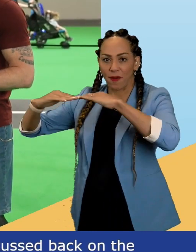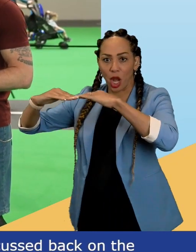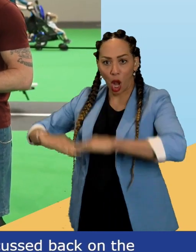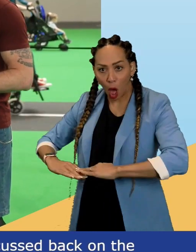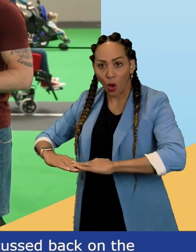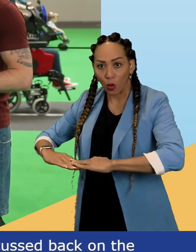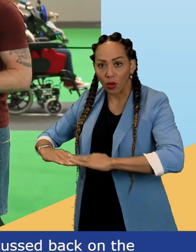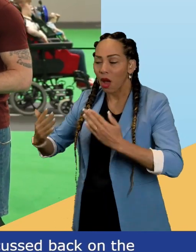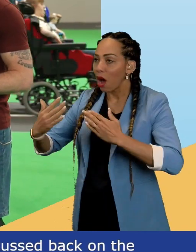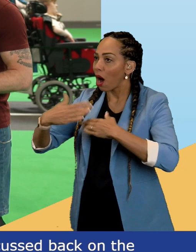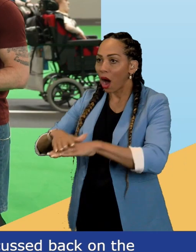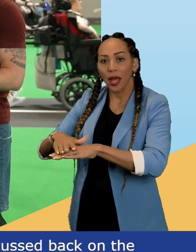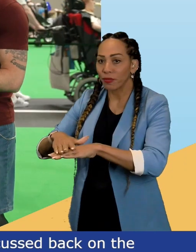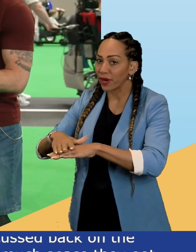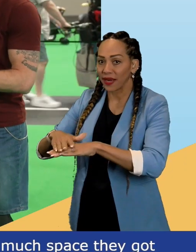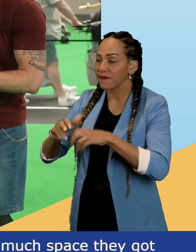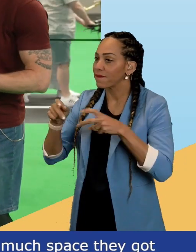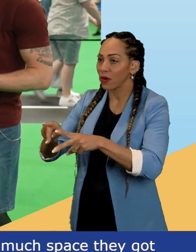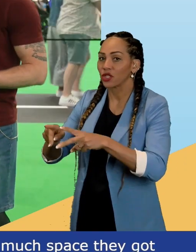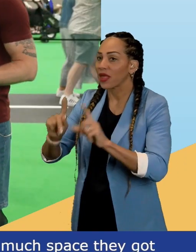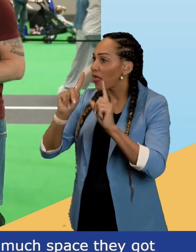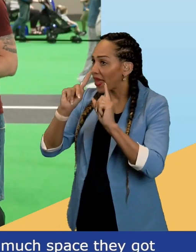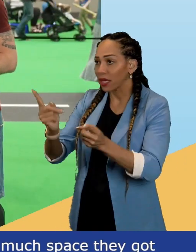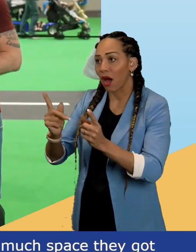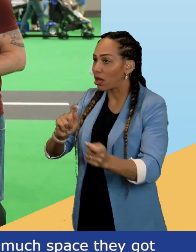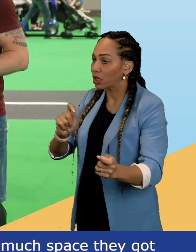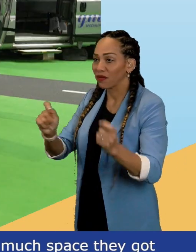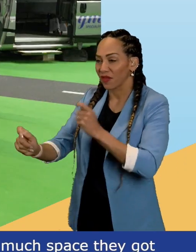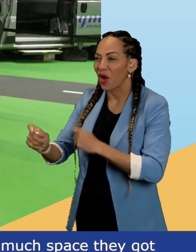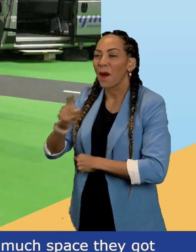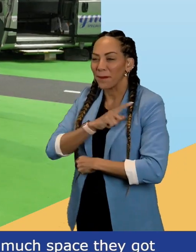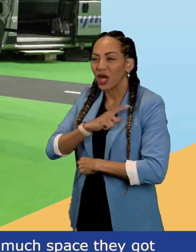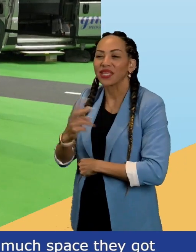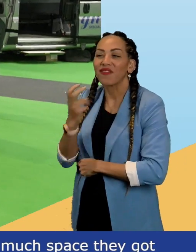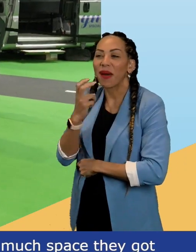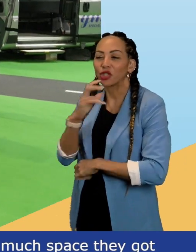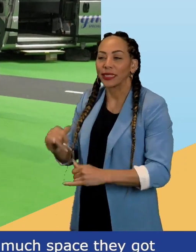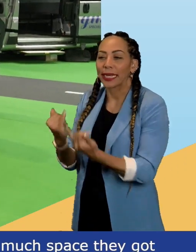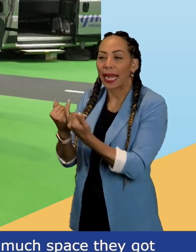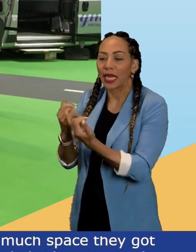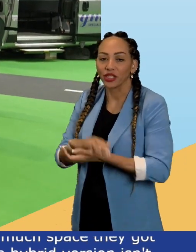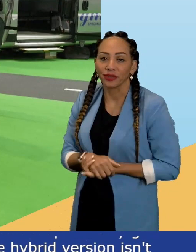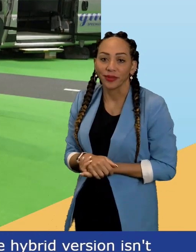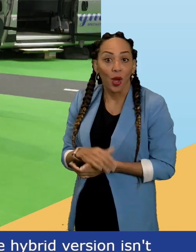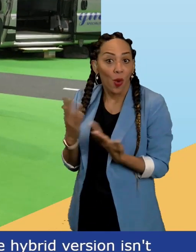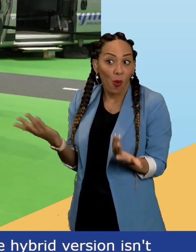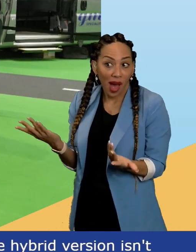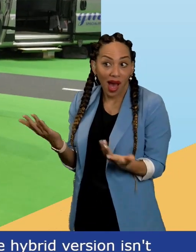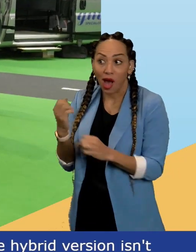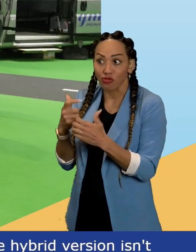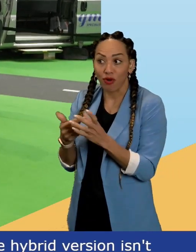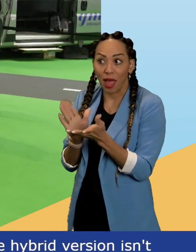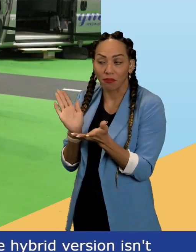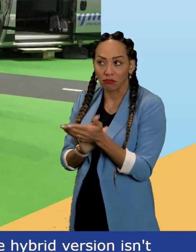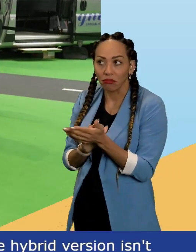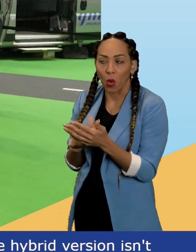isn't something that they convert at the moment because of the battery placement in there. Got you. Well, Graham, thank you so much for your time. That's been super interesting. I've